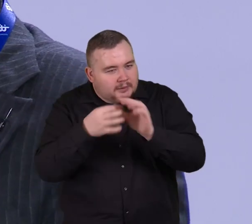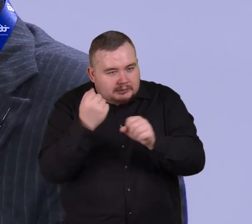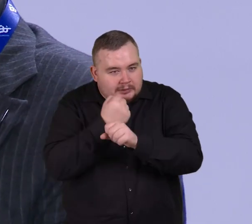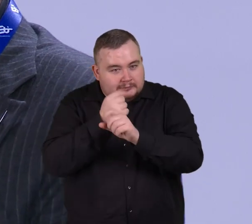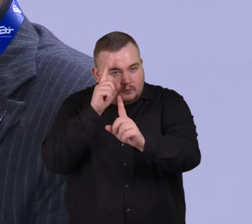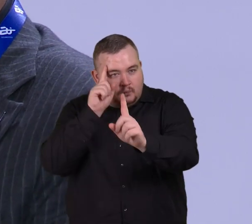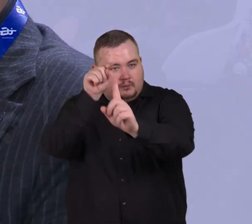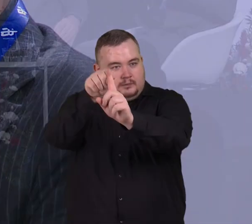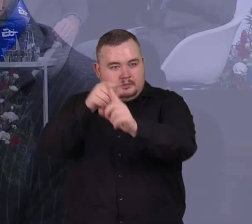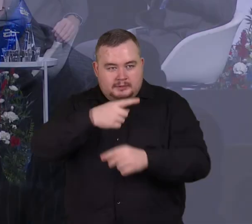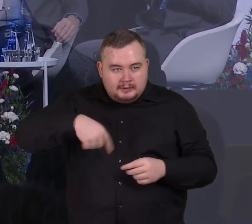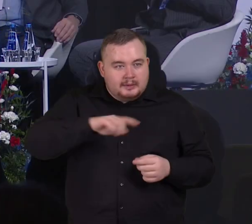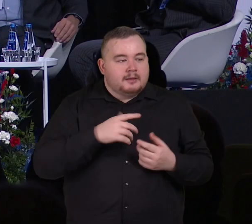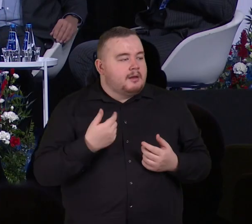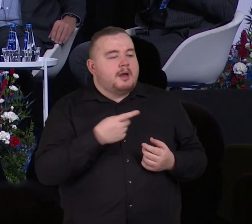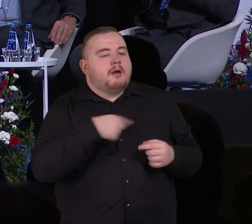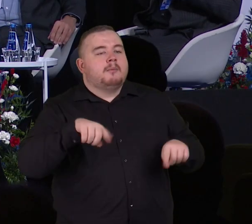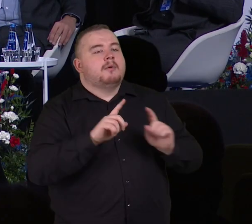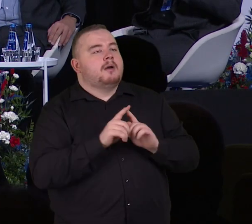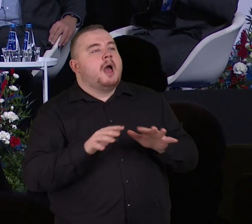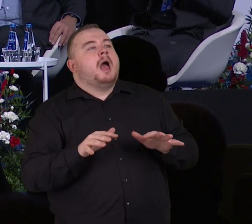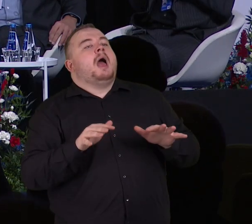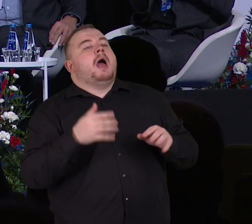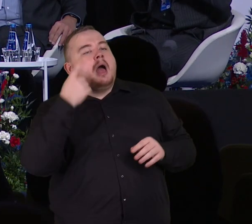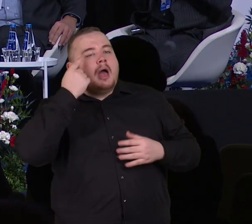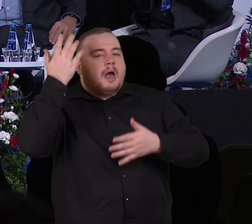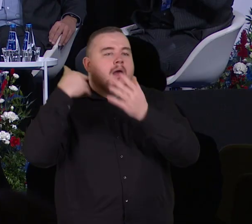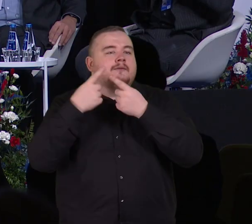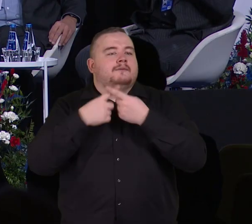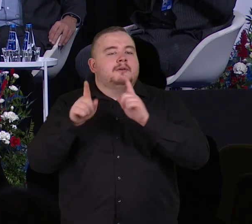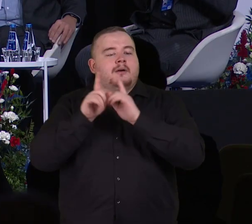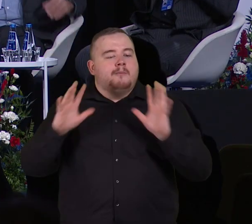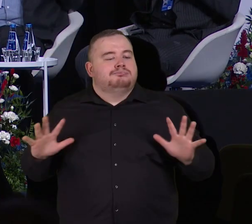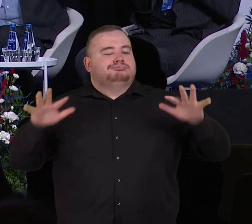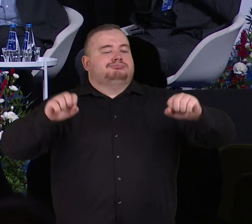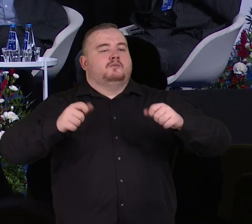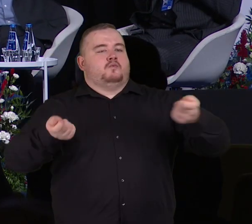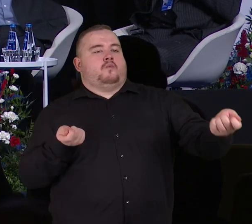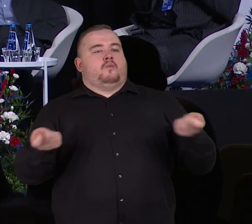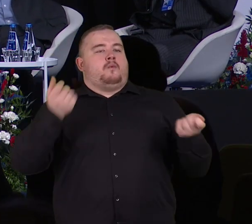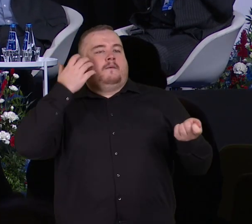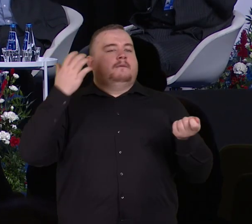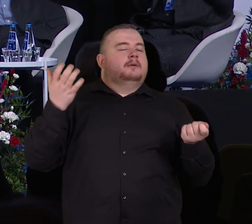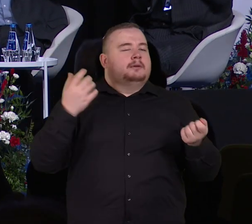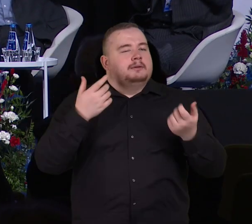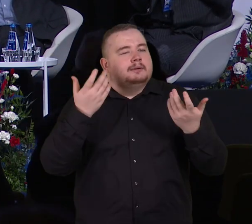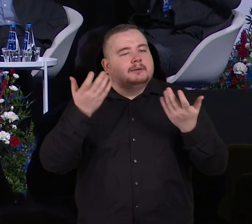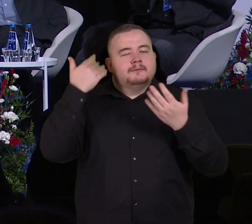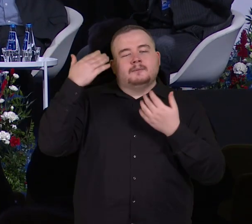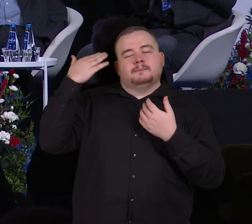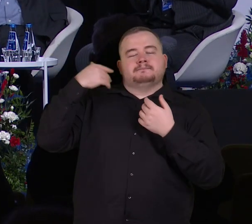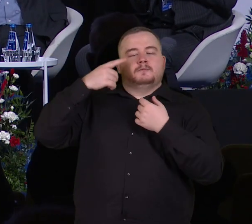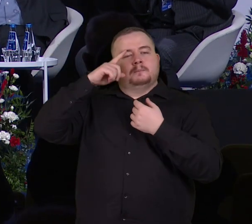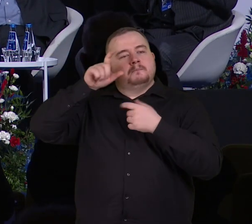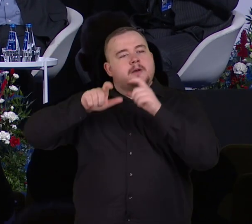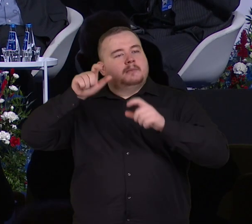smaller villages around it. Are you referring to this Russian imperialism here? Yeah, maybe